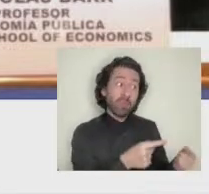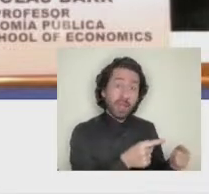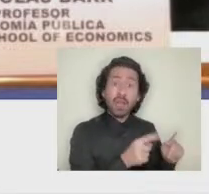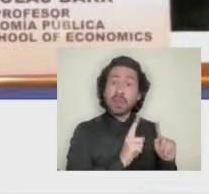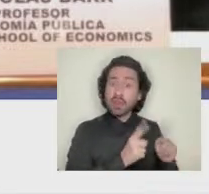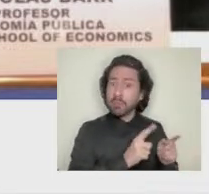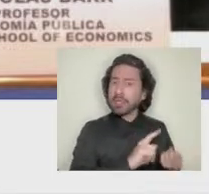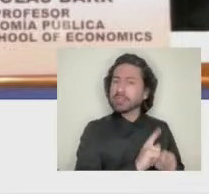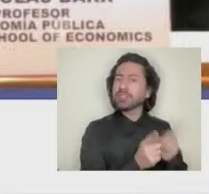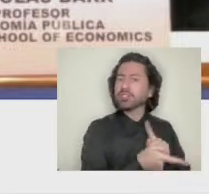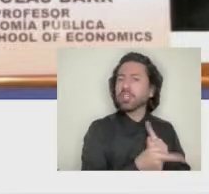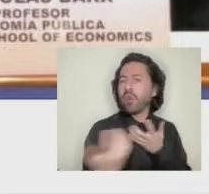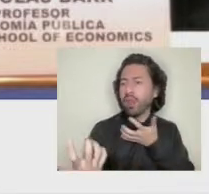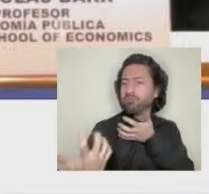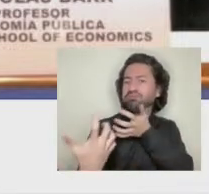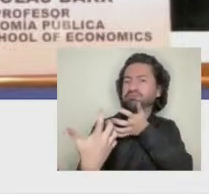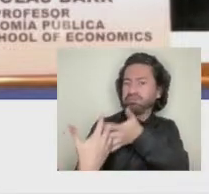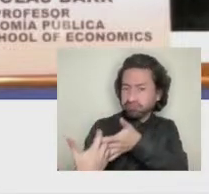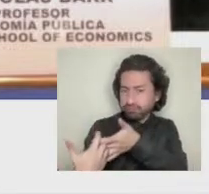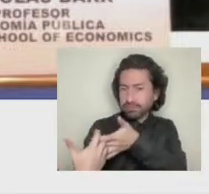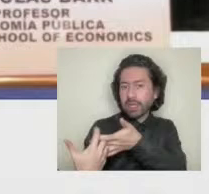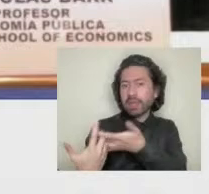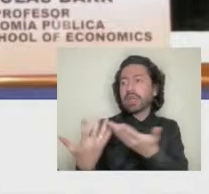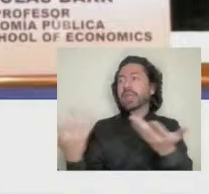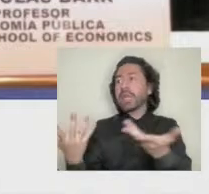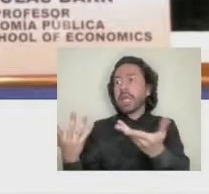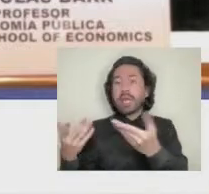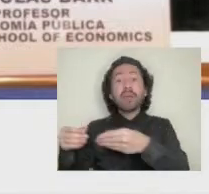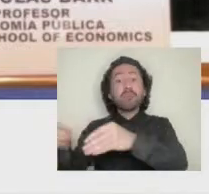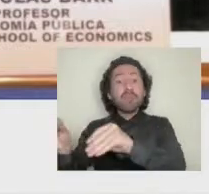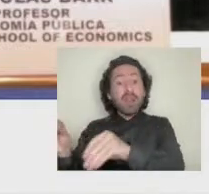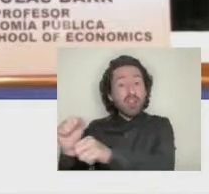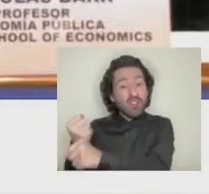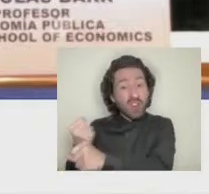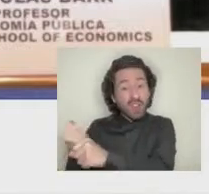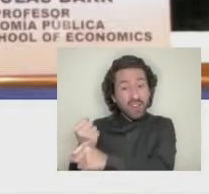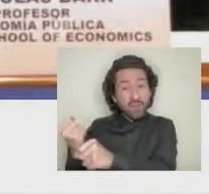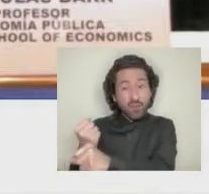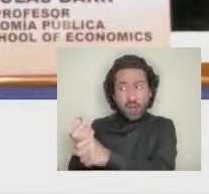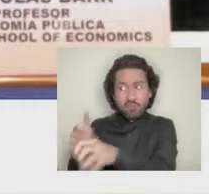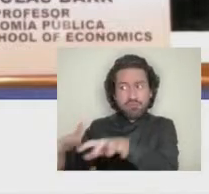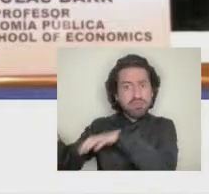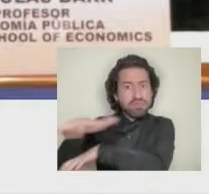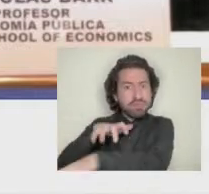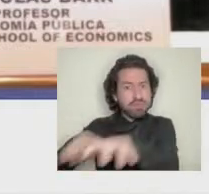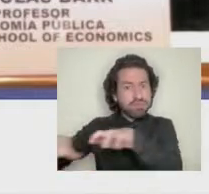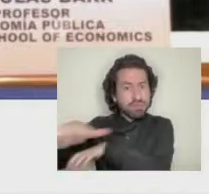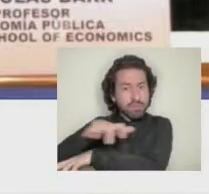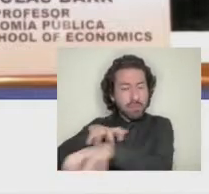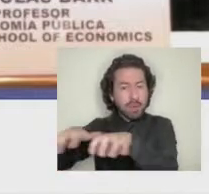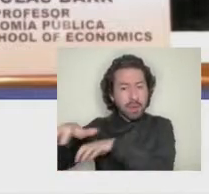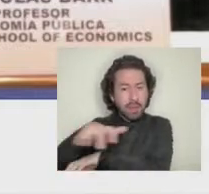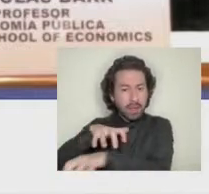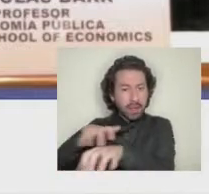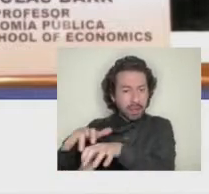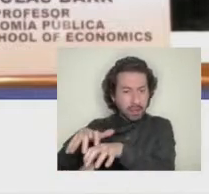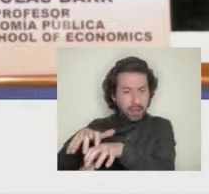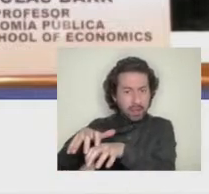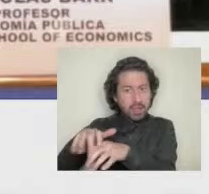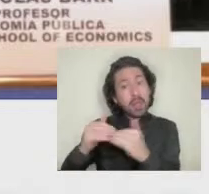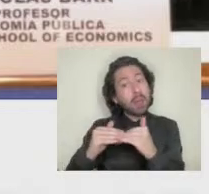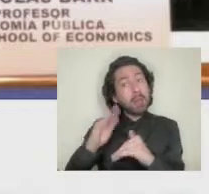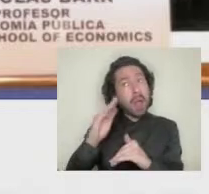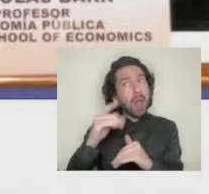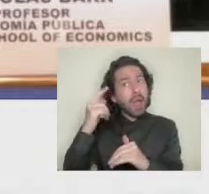things, the fact that labour markets are more fluid and declining fertility and increasing life expectancy. So a changing world, but there's